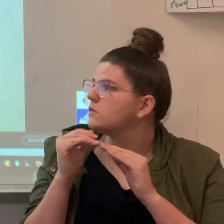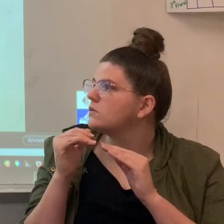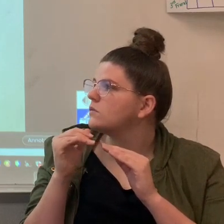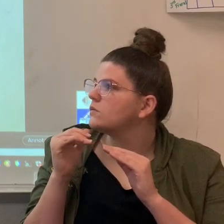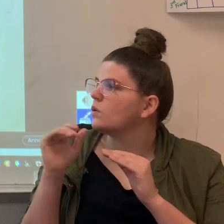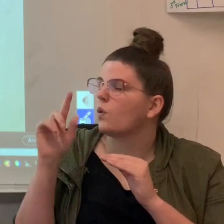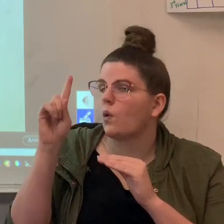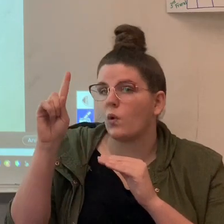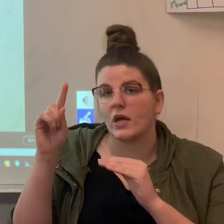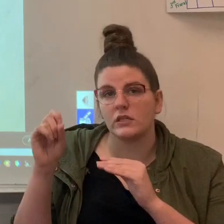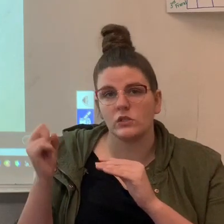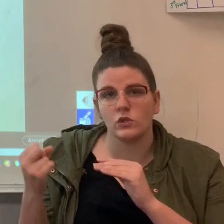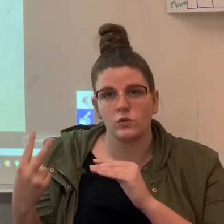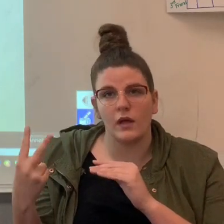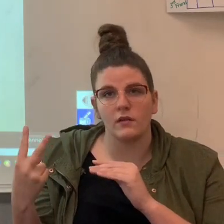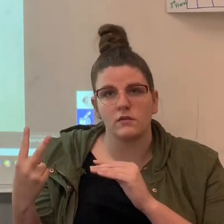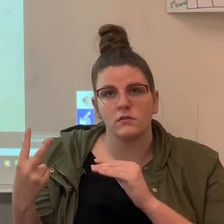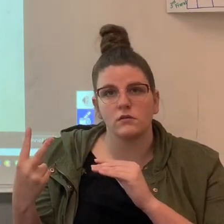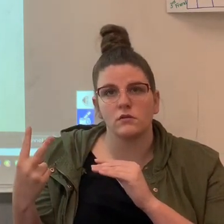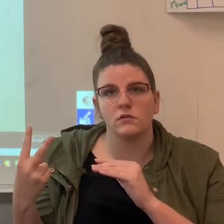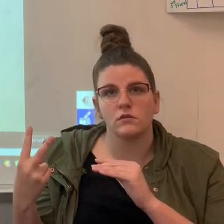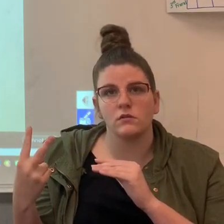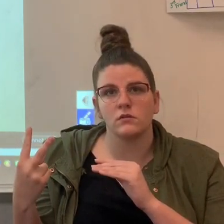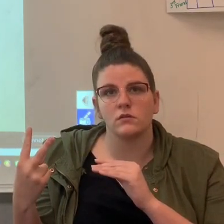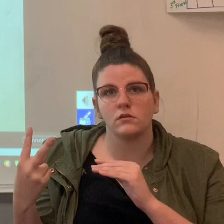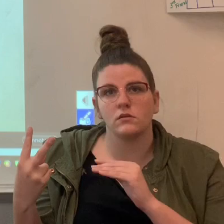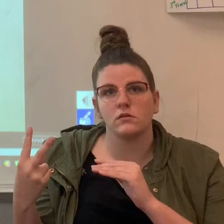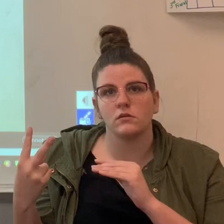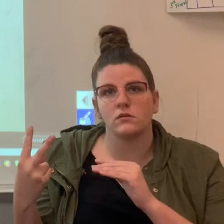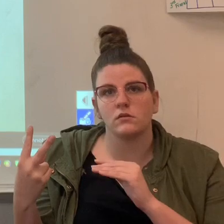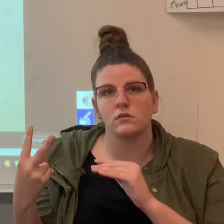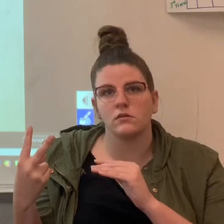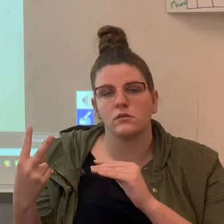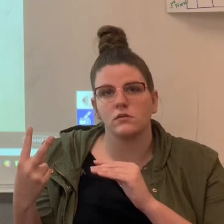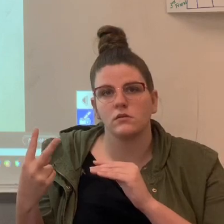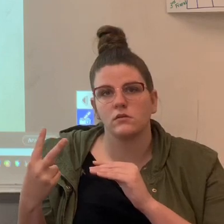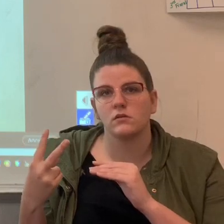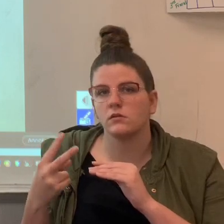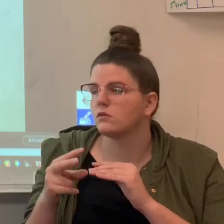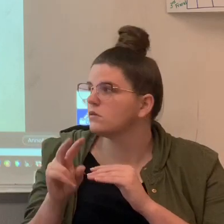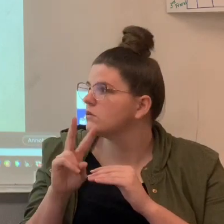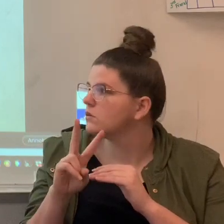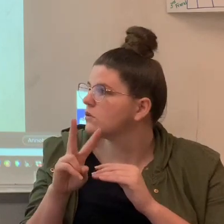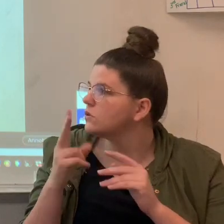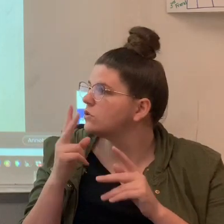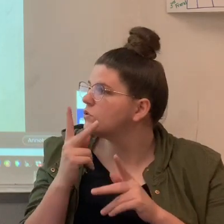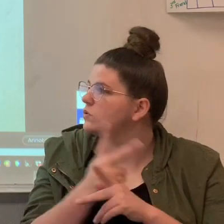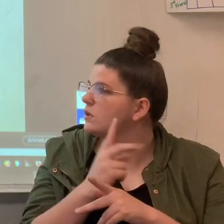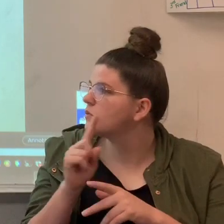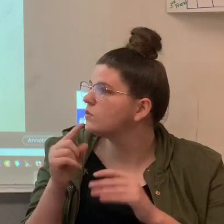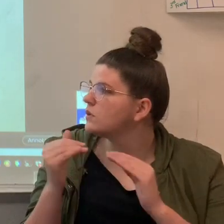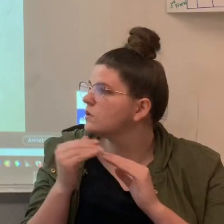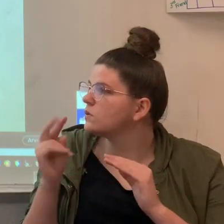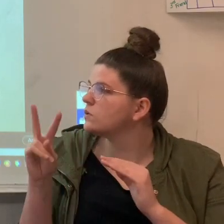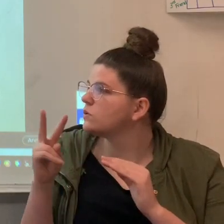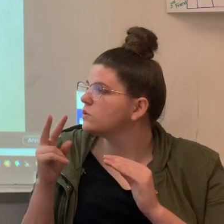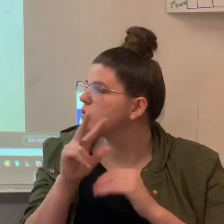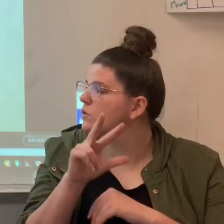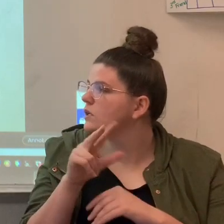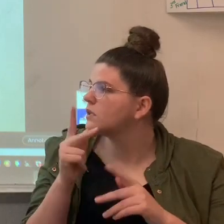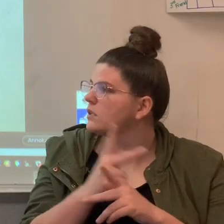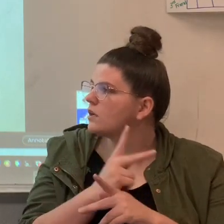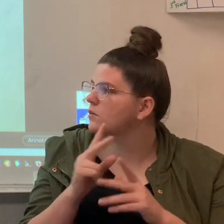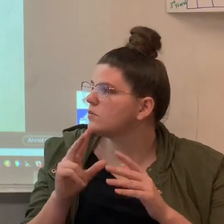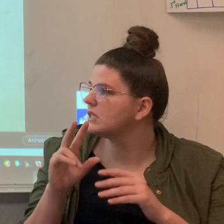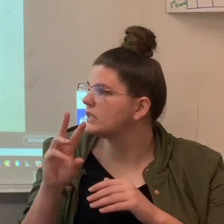1/12. 3 goes into 36 12 times. This one is 2 times 1 is 2. 3 times 6 is 18, which 2